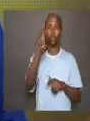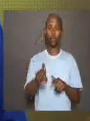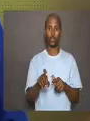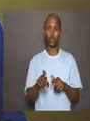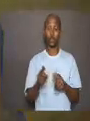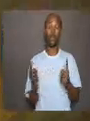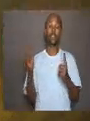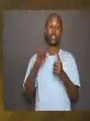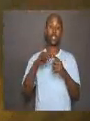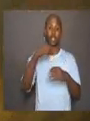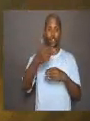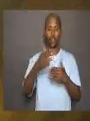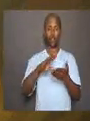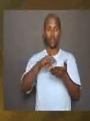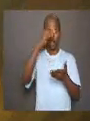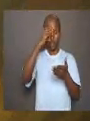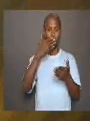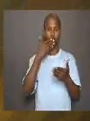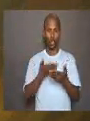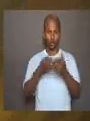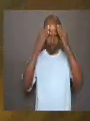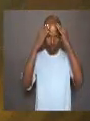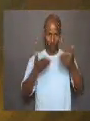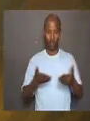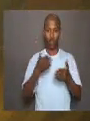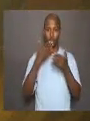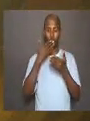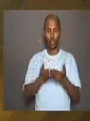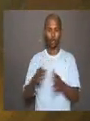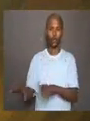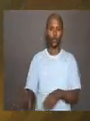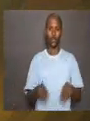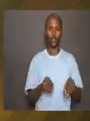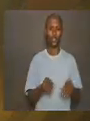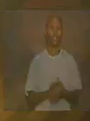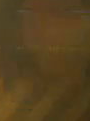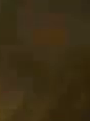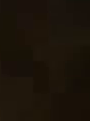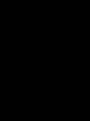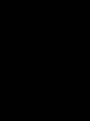equations. Until next lesson, thank you, teacher. Thank you, students.